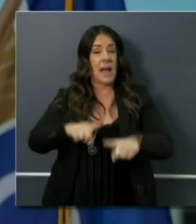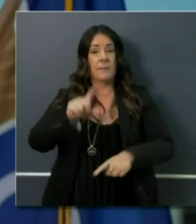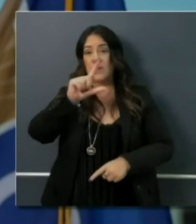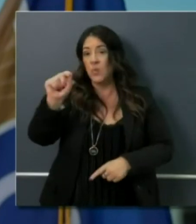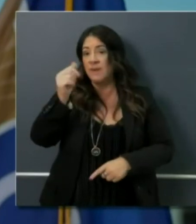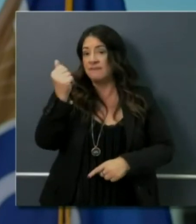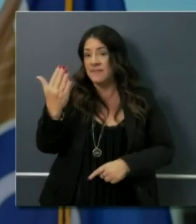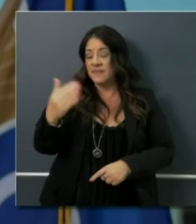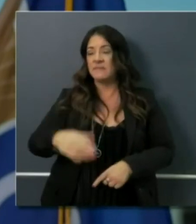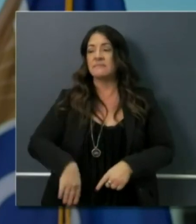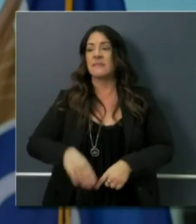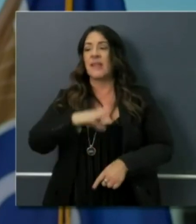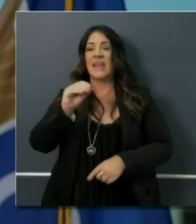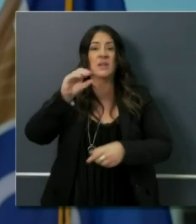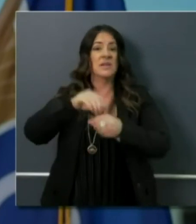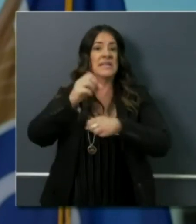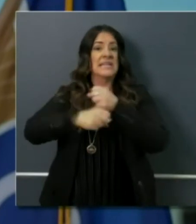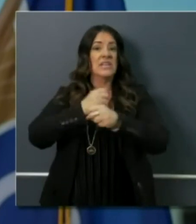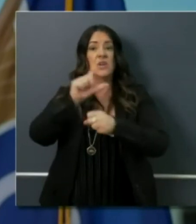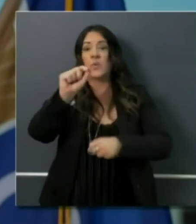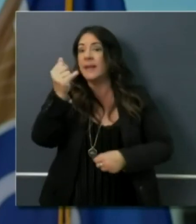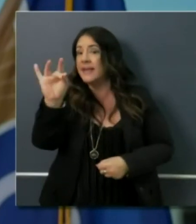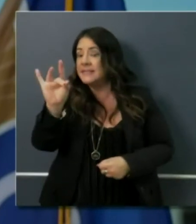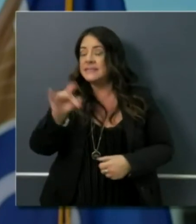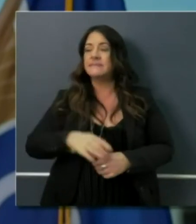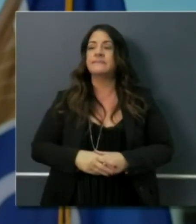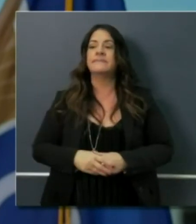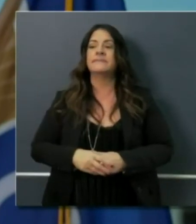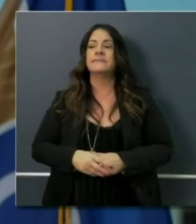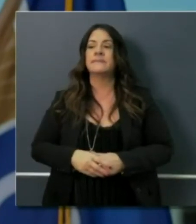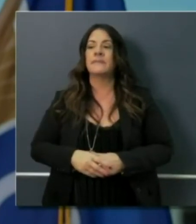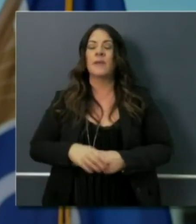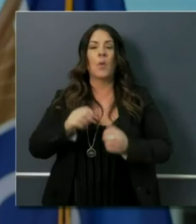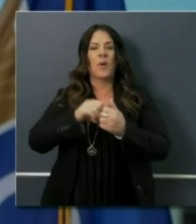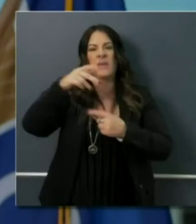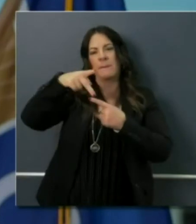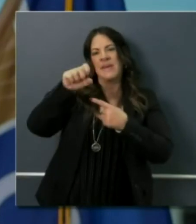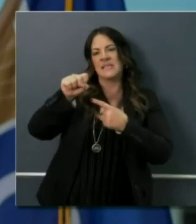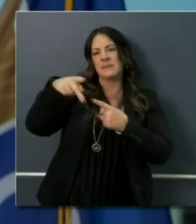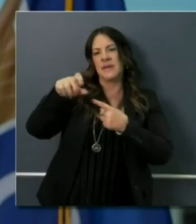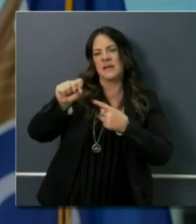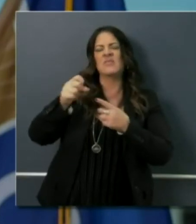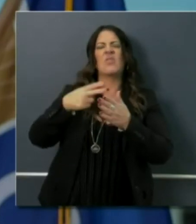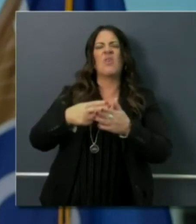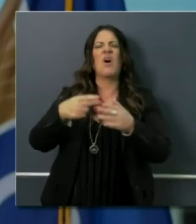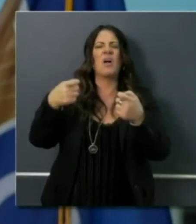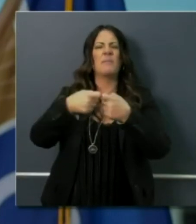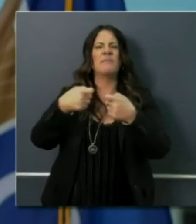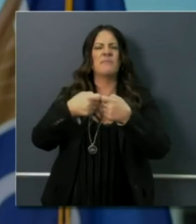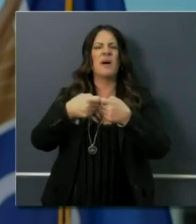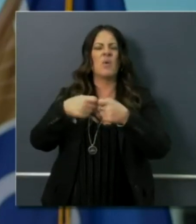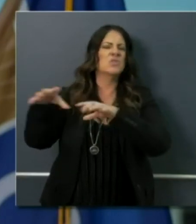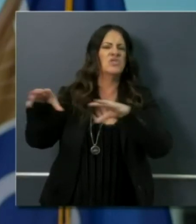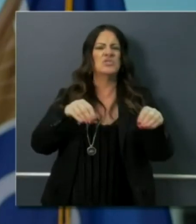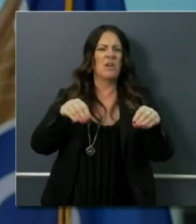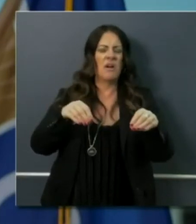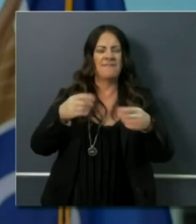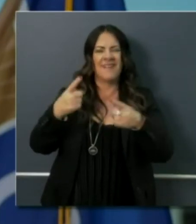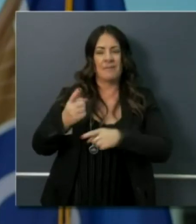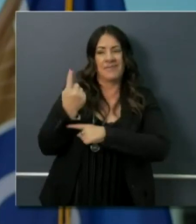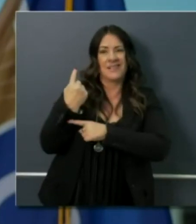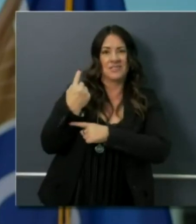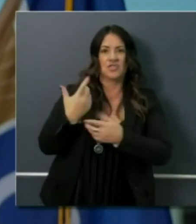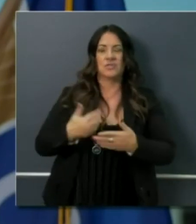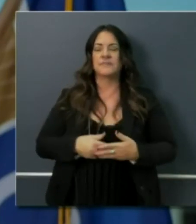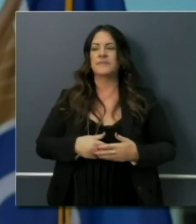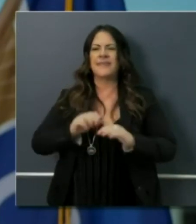18, 19, and obviously the complications related to PSPS and these power shutoffs just last year. The